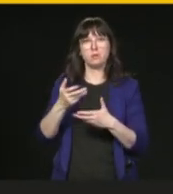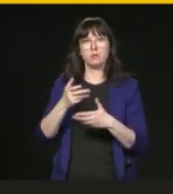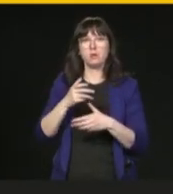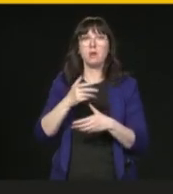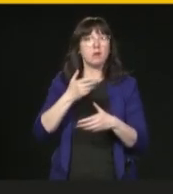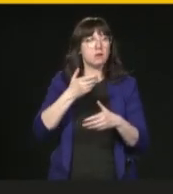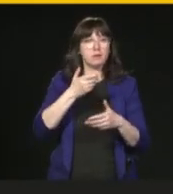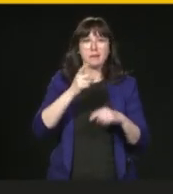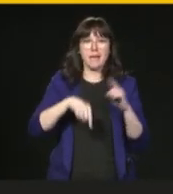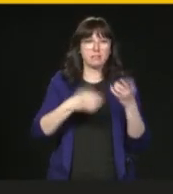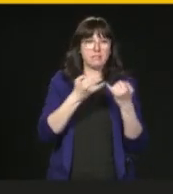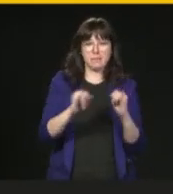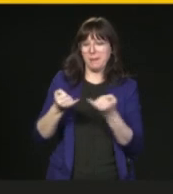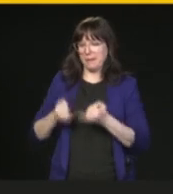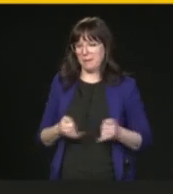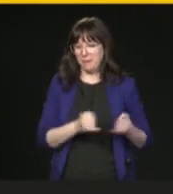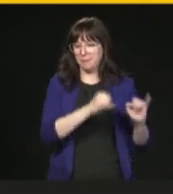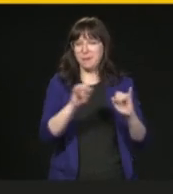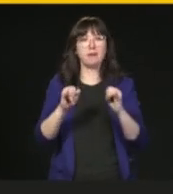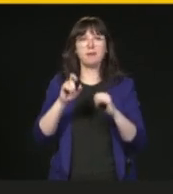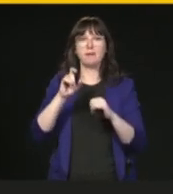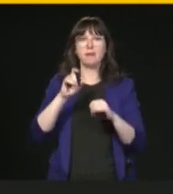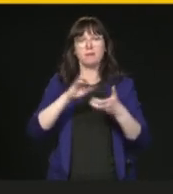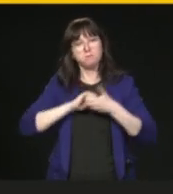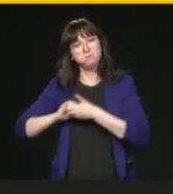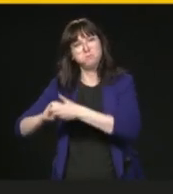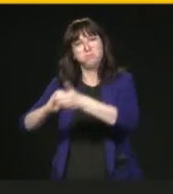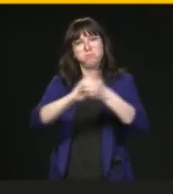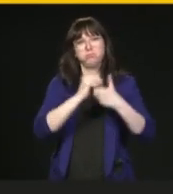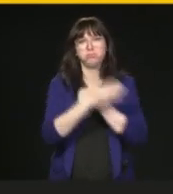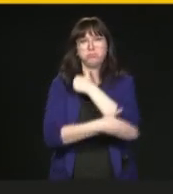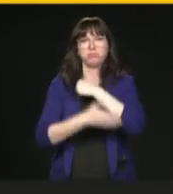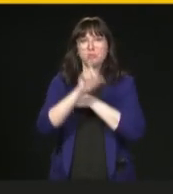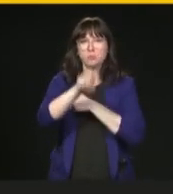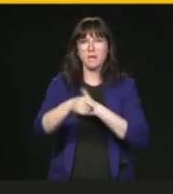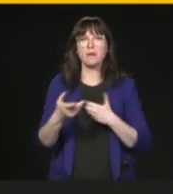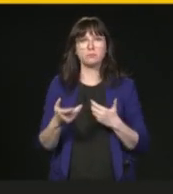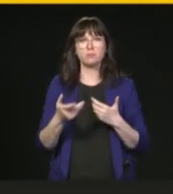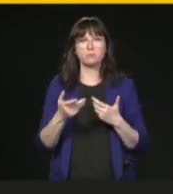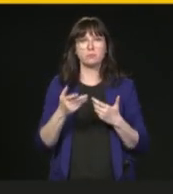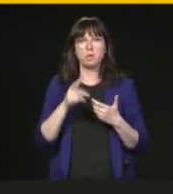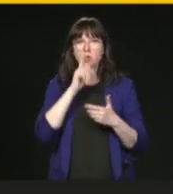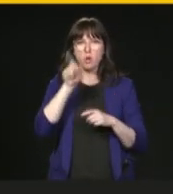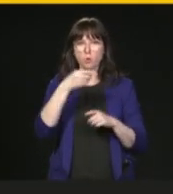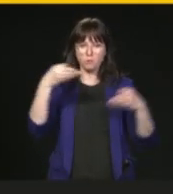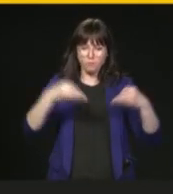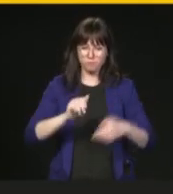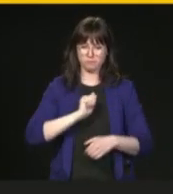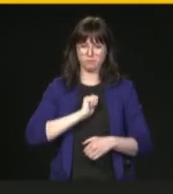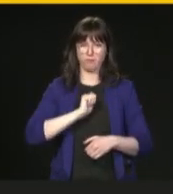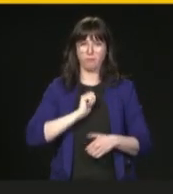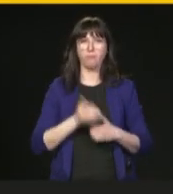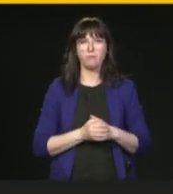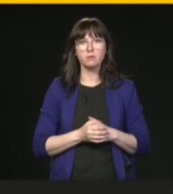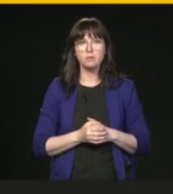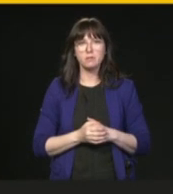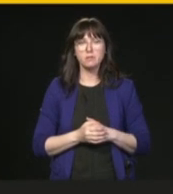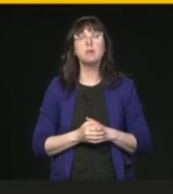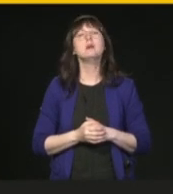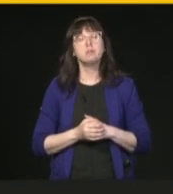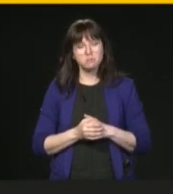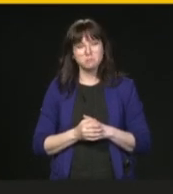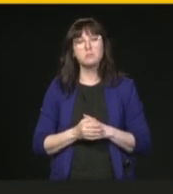necessary for themselves, we need to work together to have an impact that goes beyond our borders. We talked about the need for